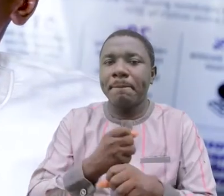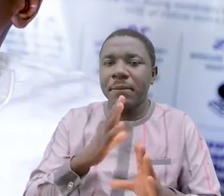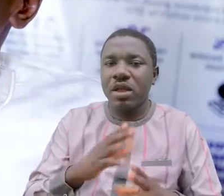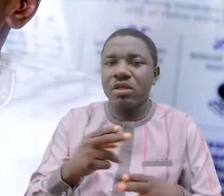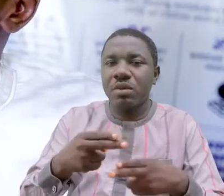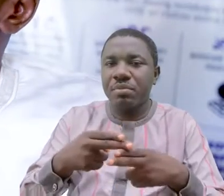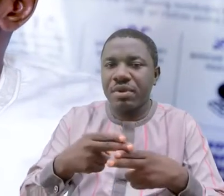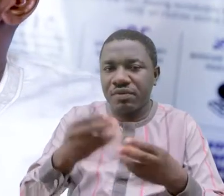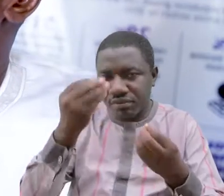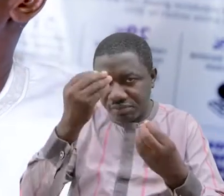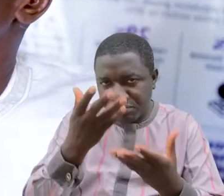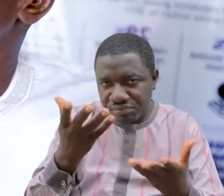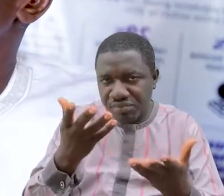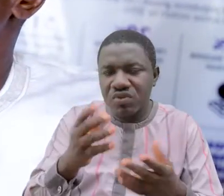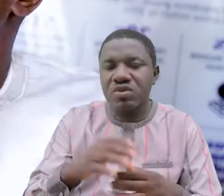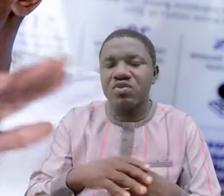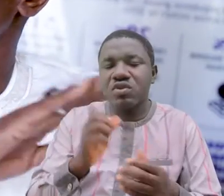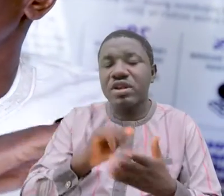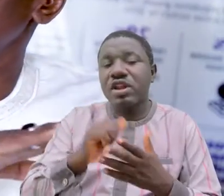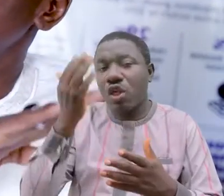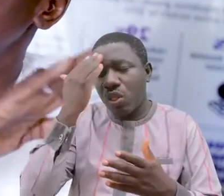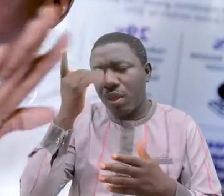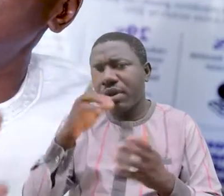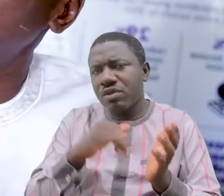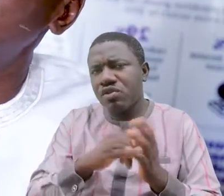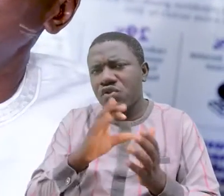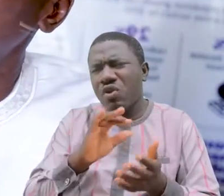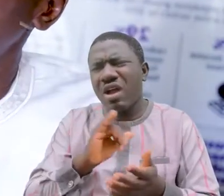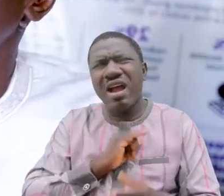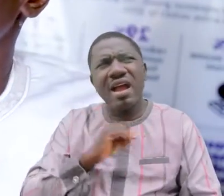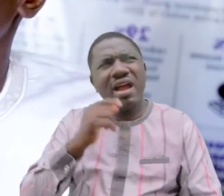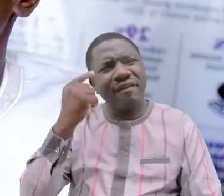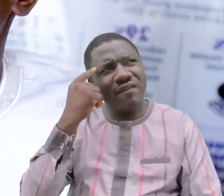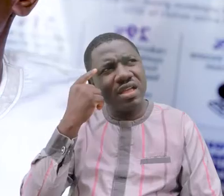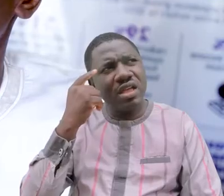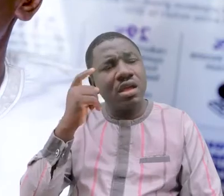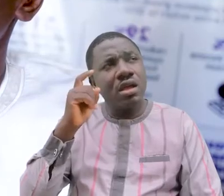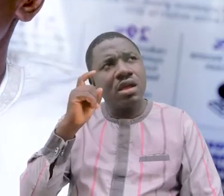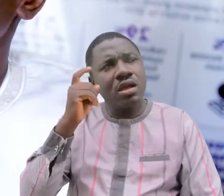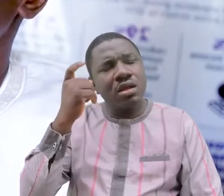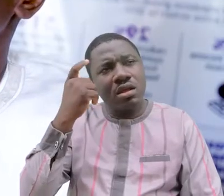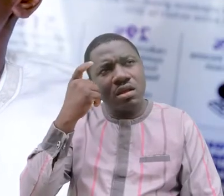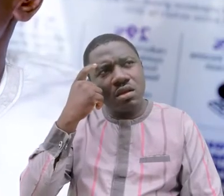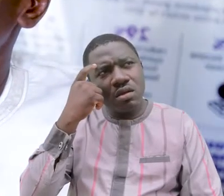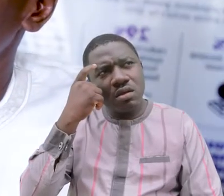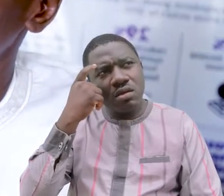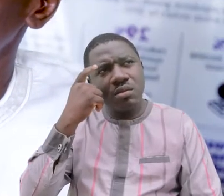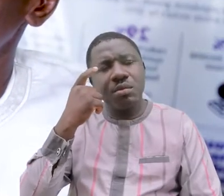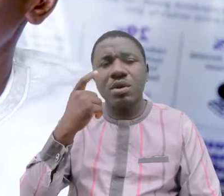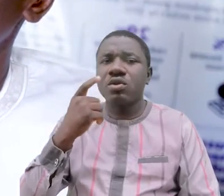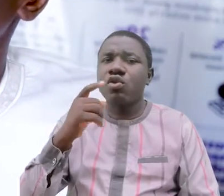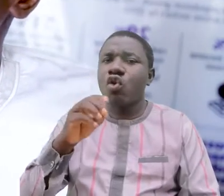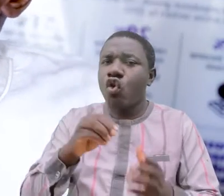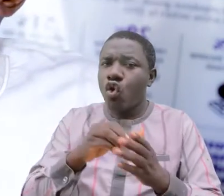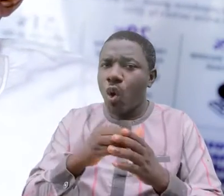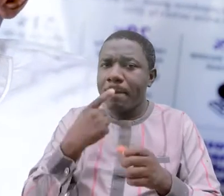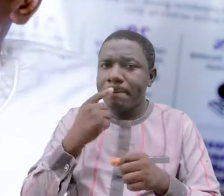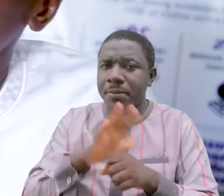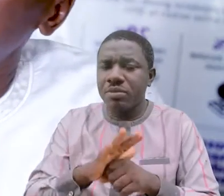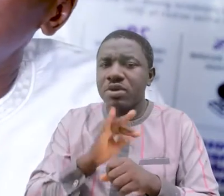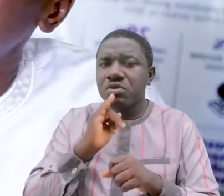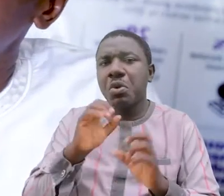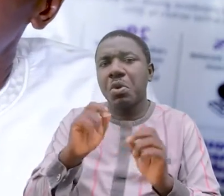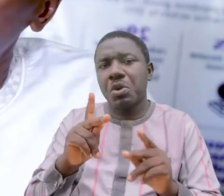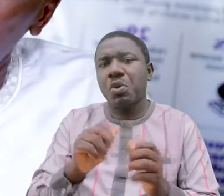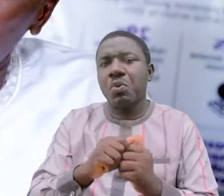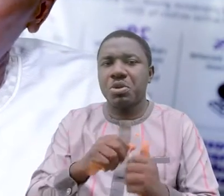things, and the advocacy have been taken go around and so on and so forth. So I think the government